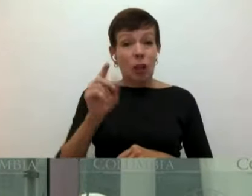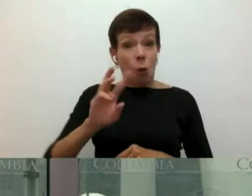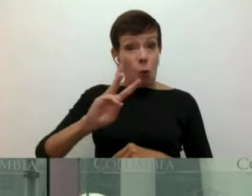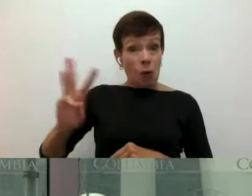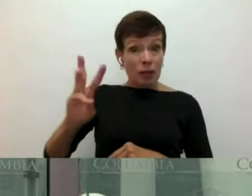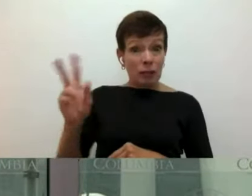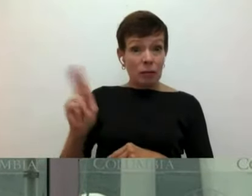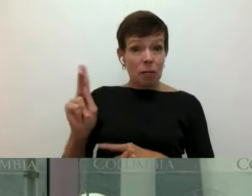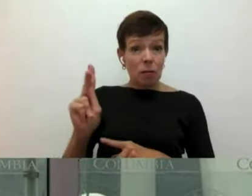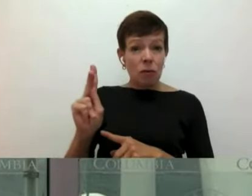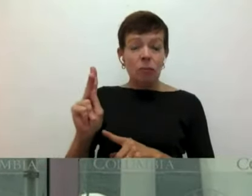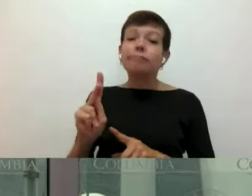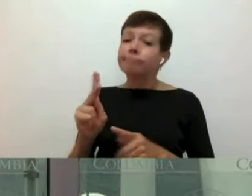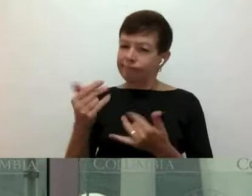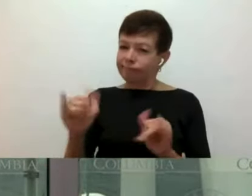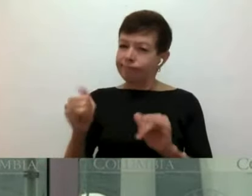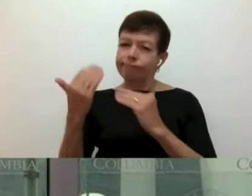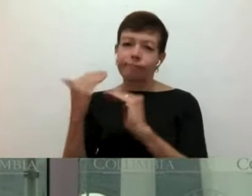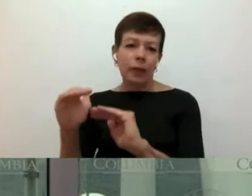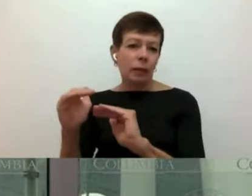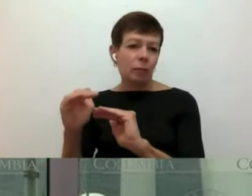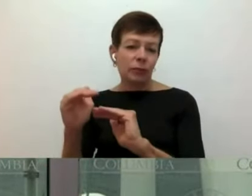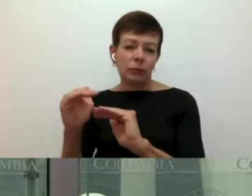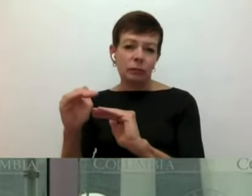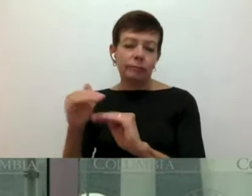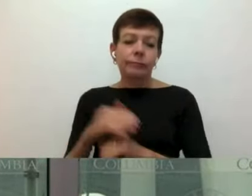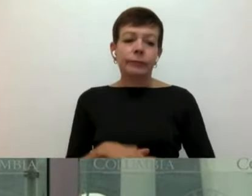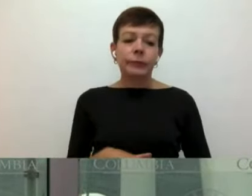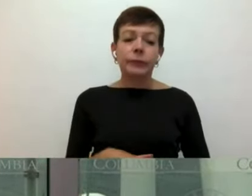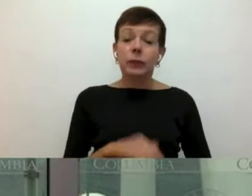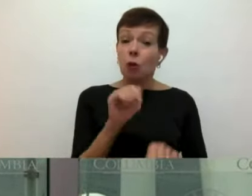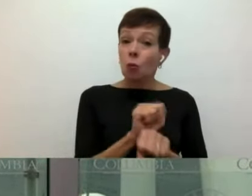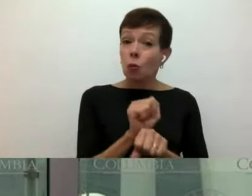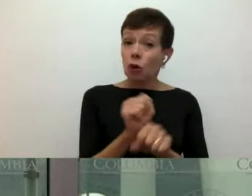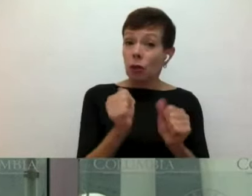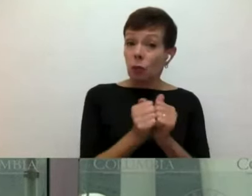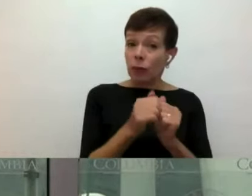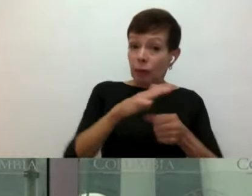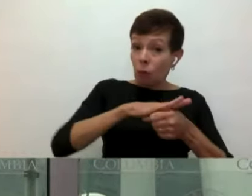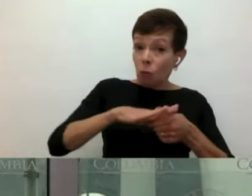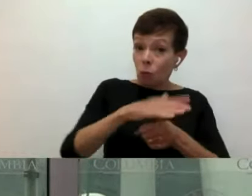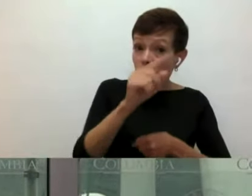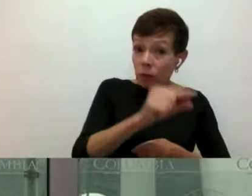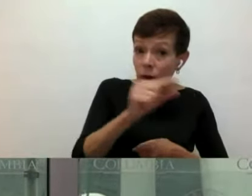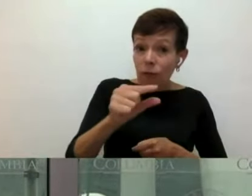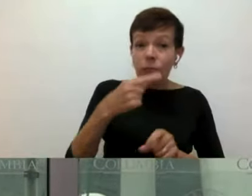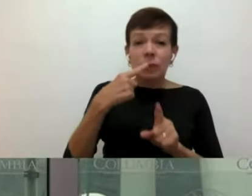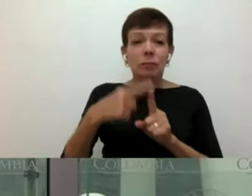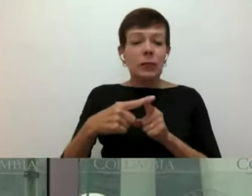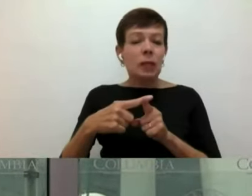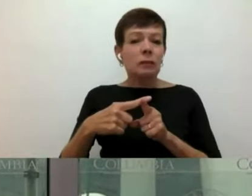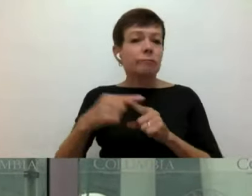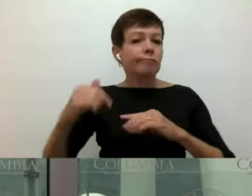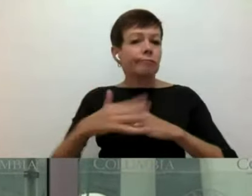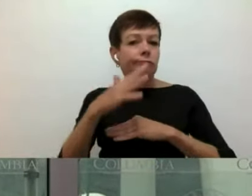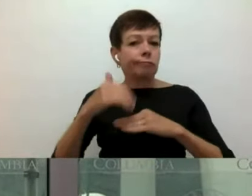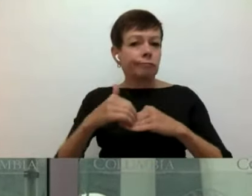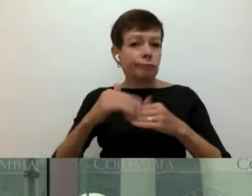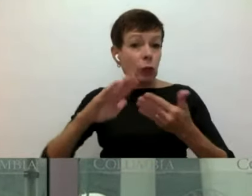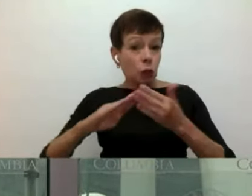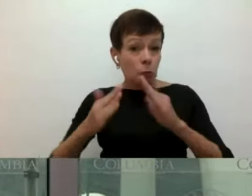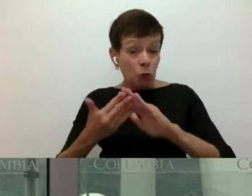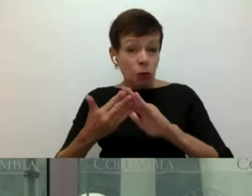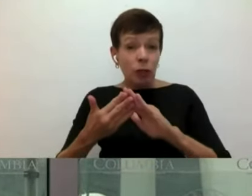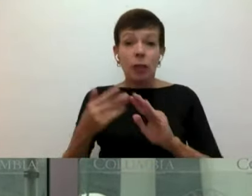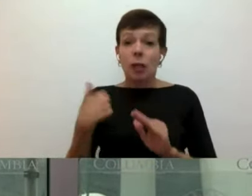However, the order does remain in West Kelowna. Working with our local government and First Nation partners, we